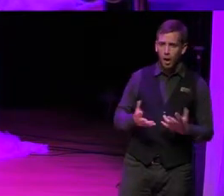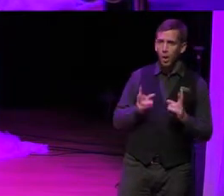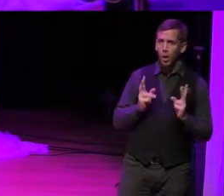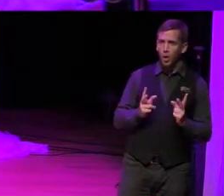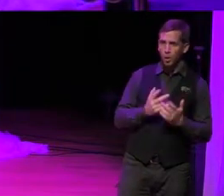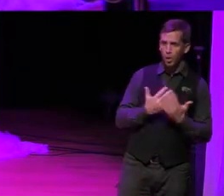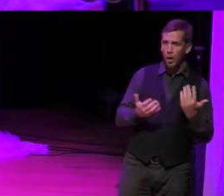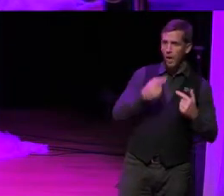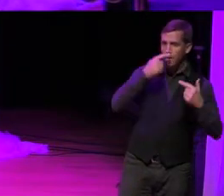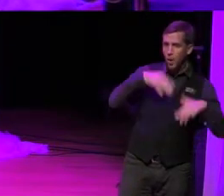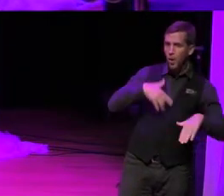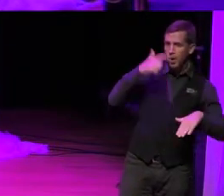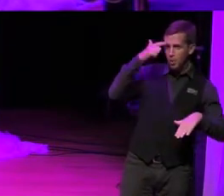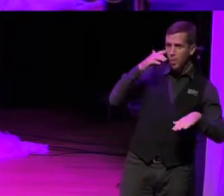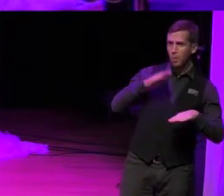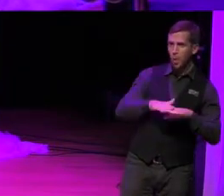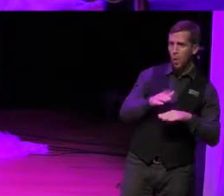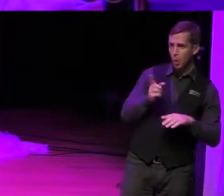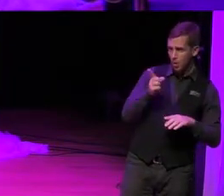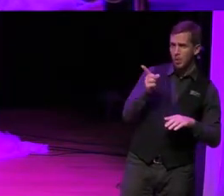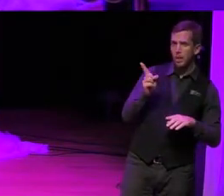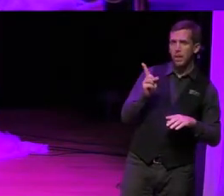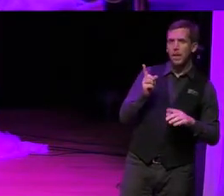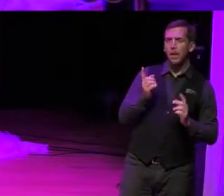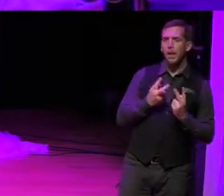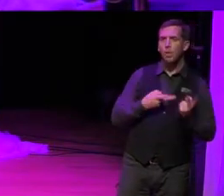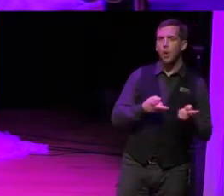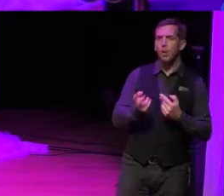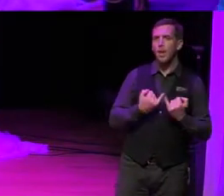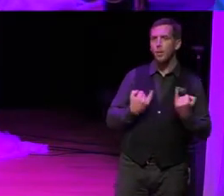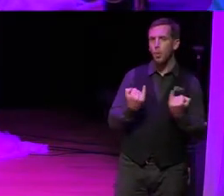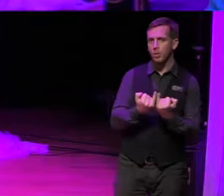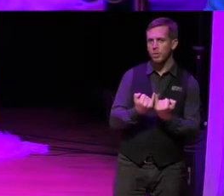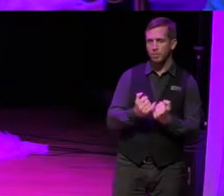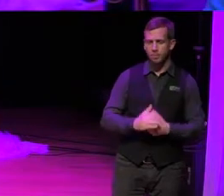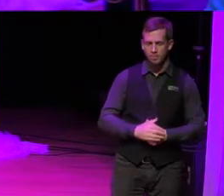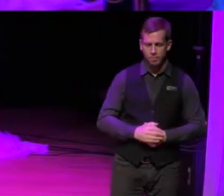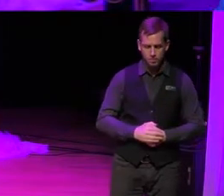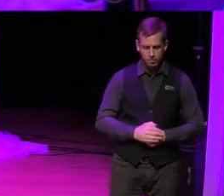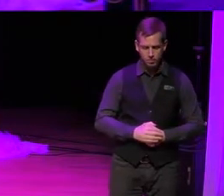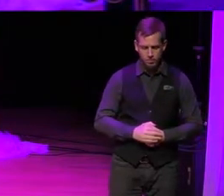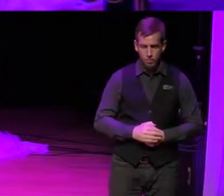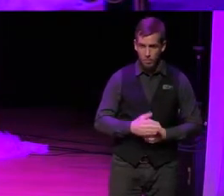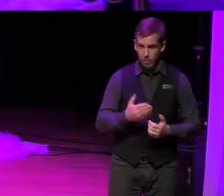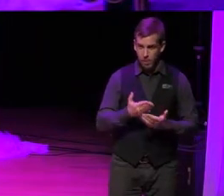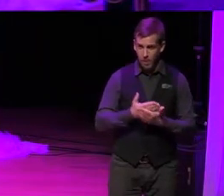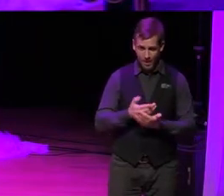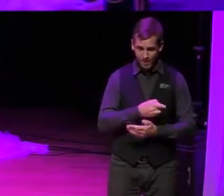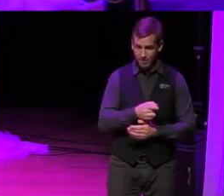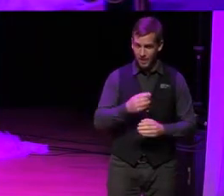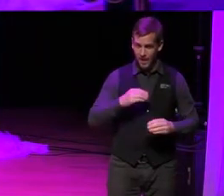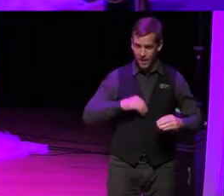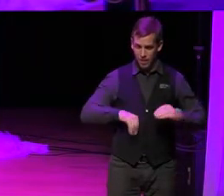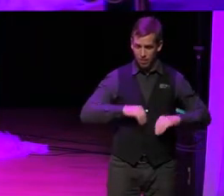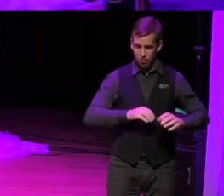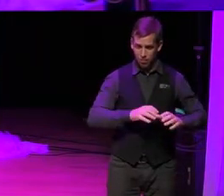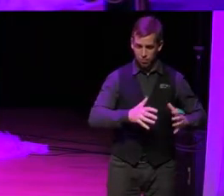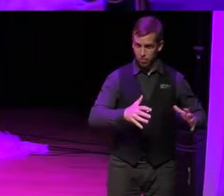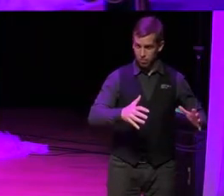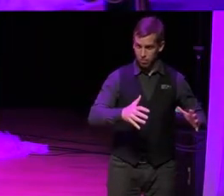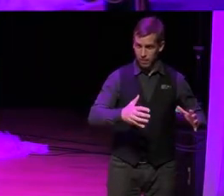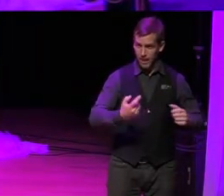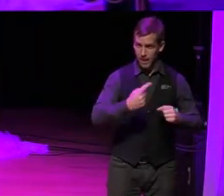democratic institutions. In countries where corruption is pervasive in the rule of law